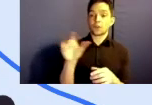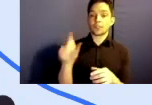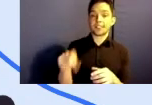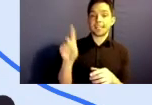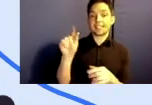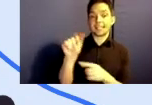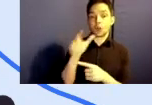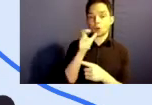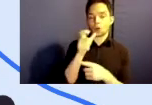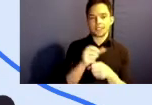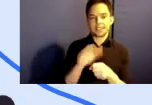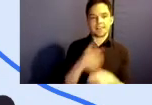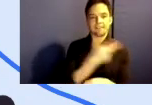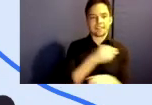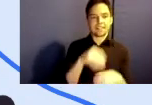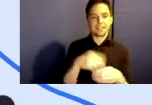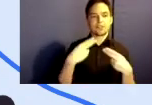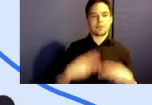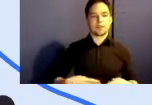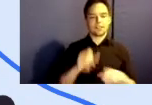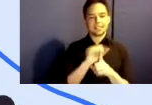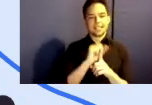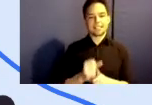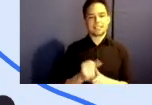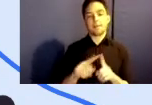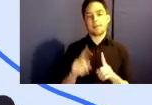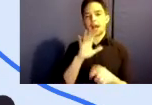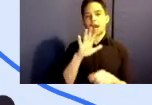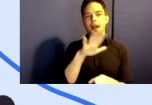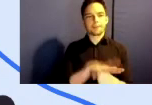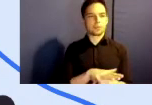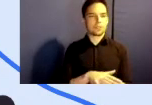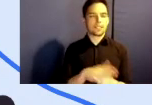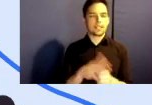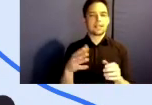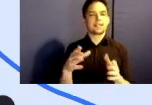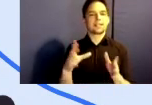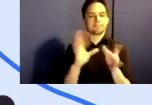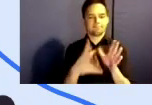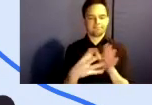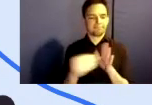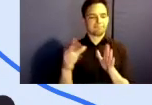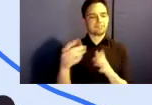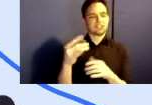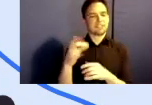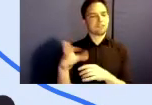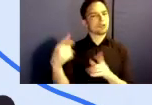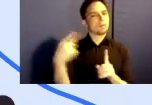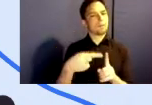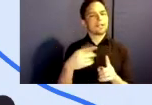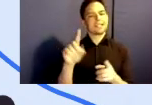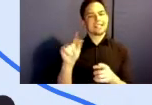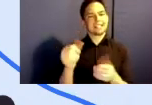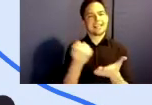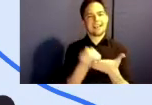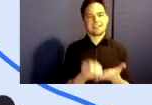who is getting the vaccine in humanitarian settings. But I would absolutely echo Jennifer's point on this issue of data and evidence.